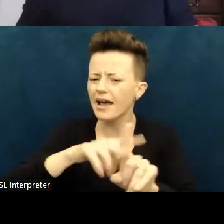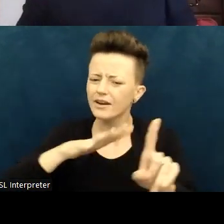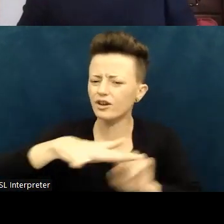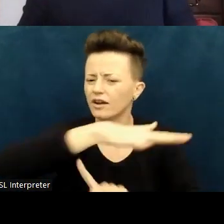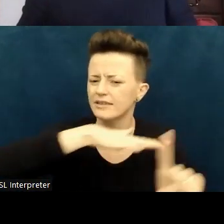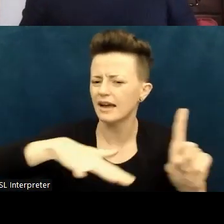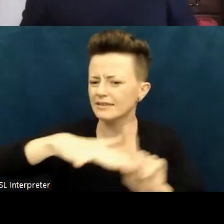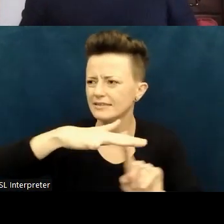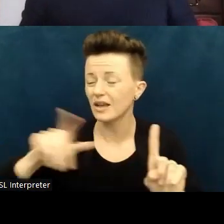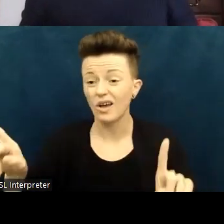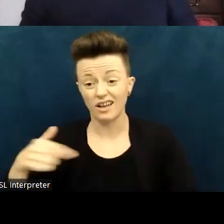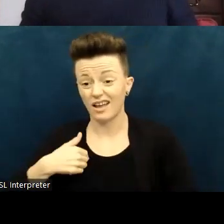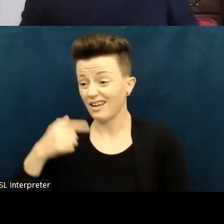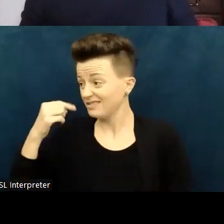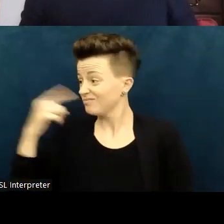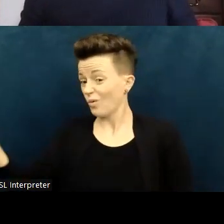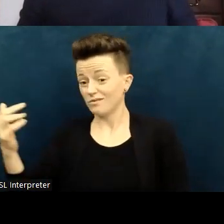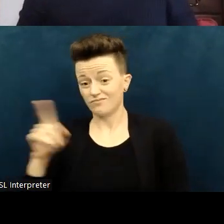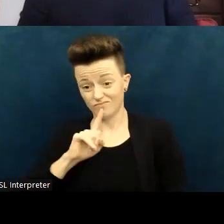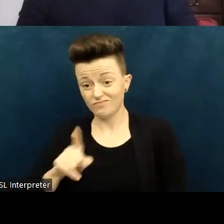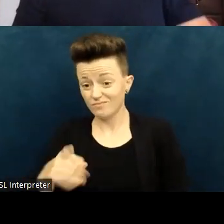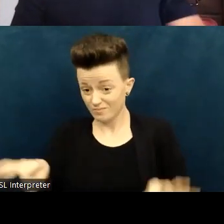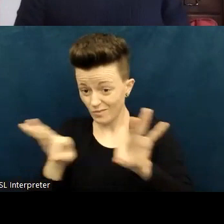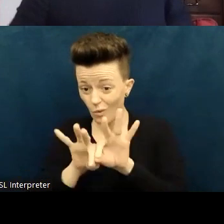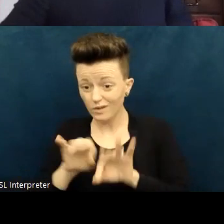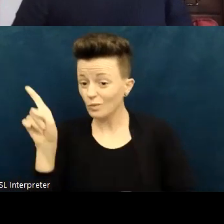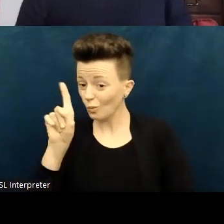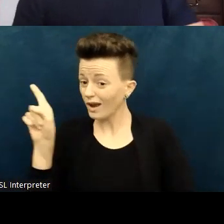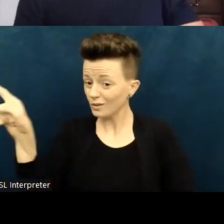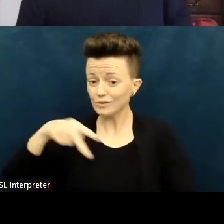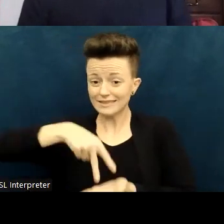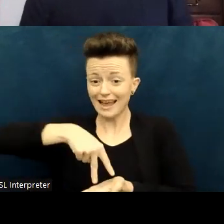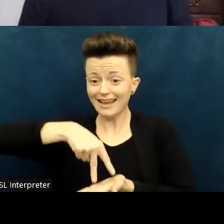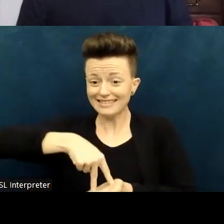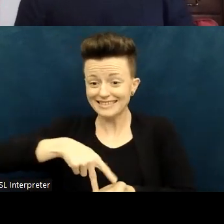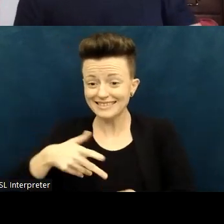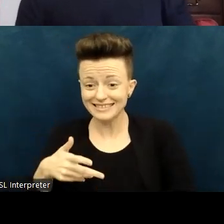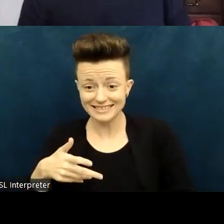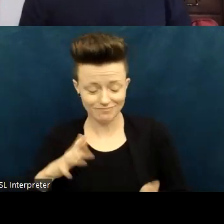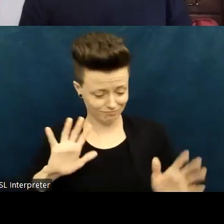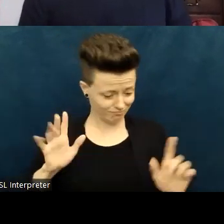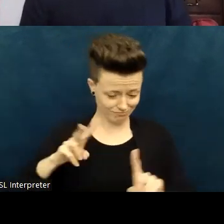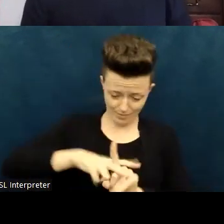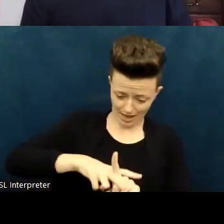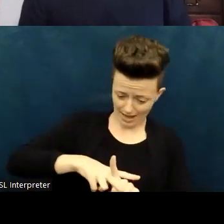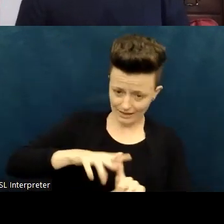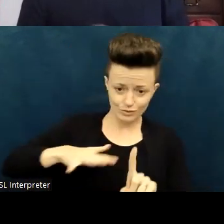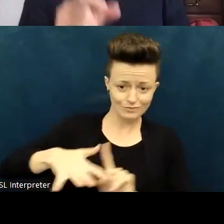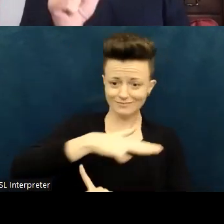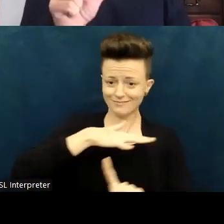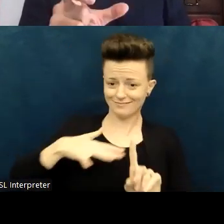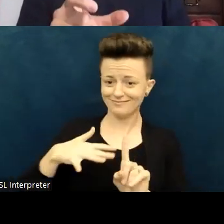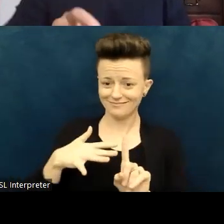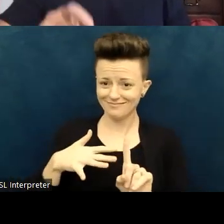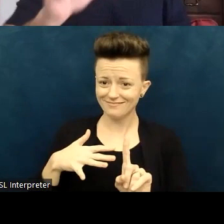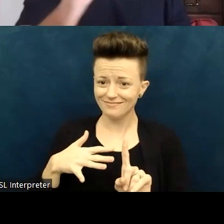on where you're standing at the moment. And so marginality has no separate existence of its own. What we have to do